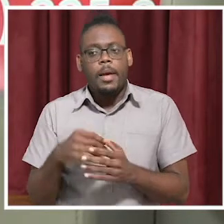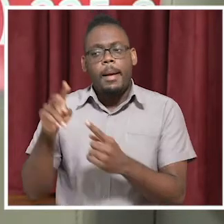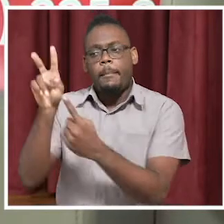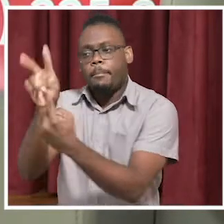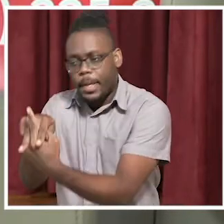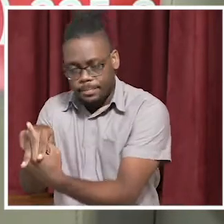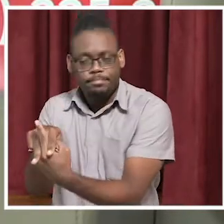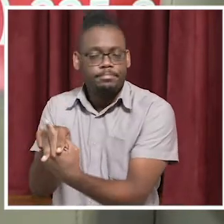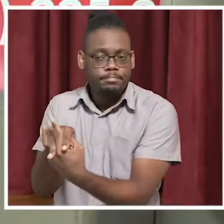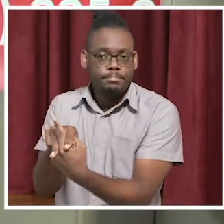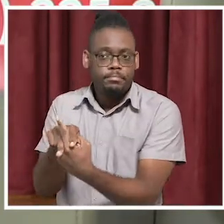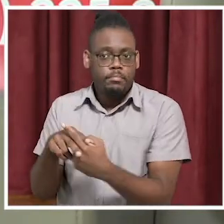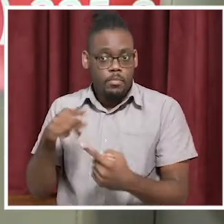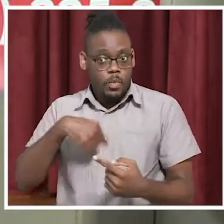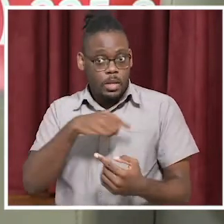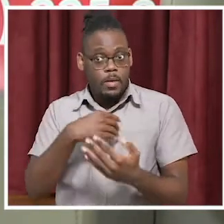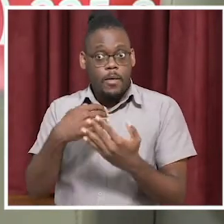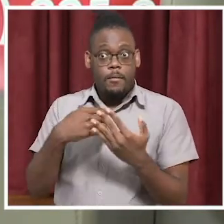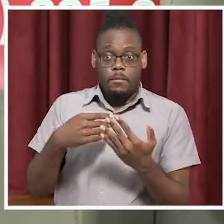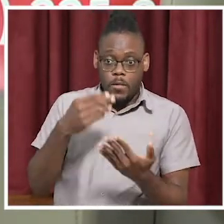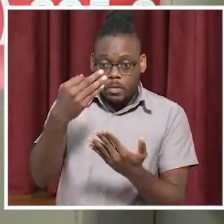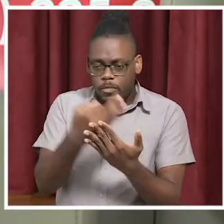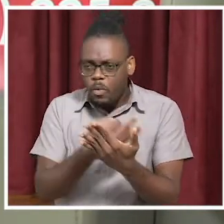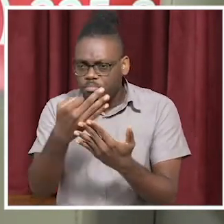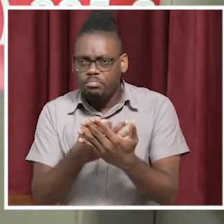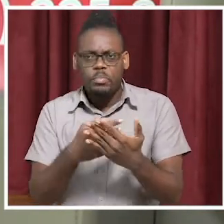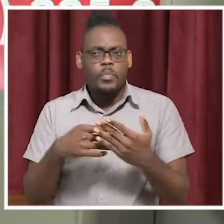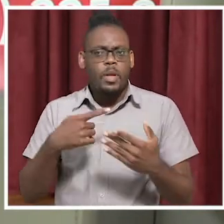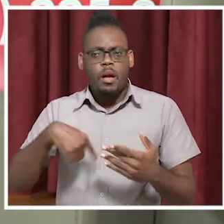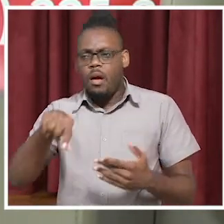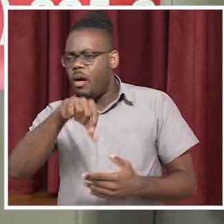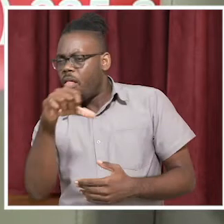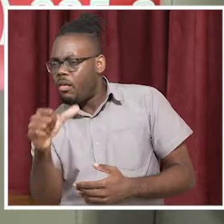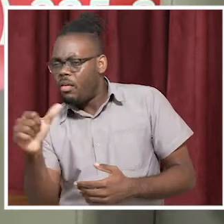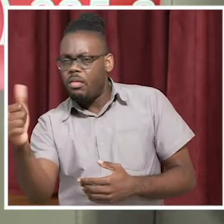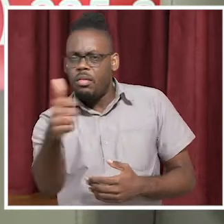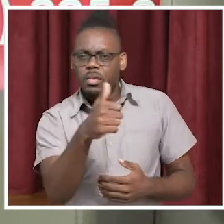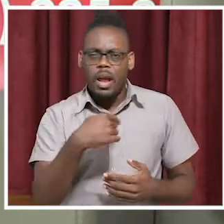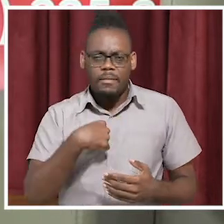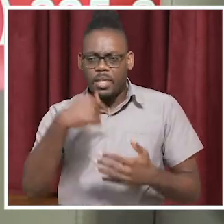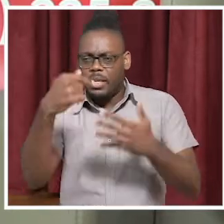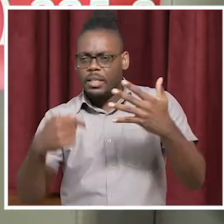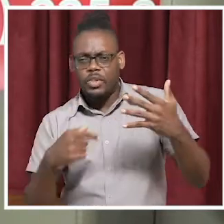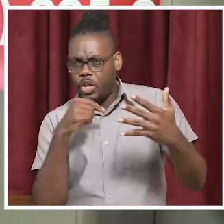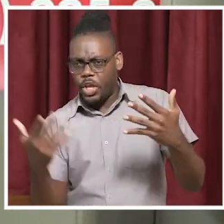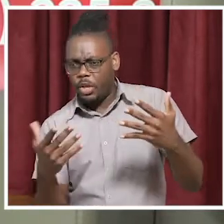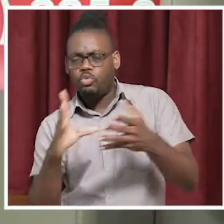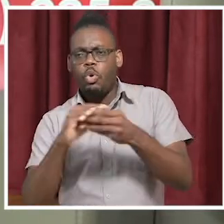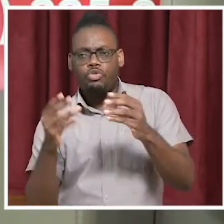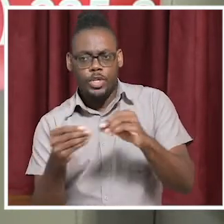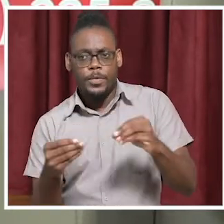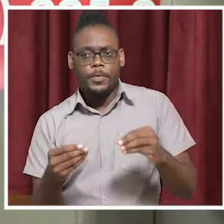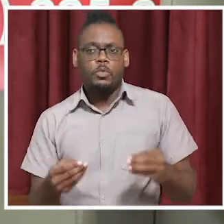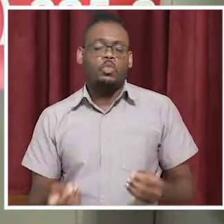clearly exactly what the other specifications are. I don't want to speak too much into it for the lack of not missing out. Right.